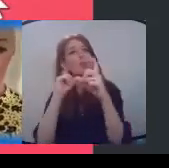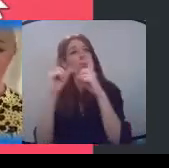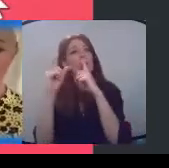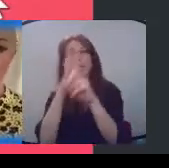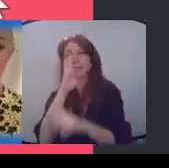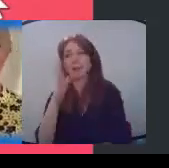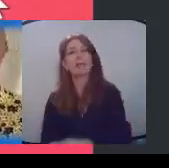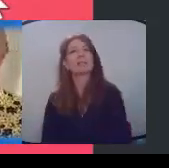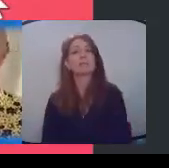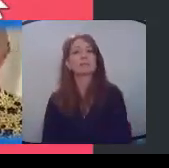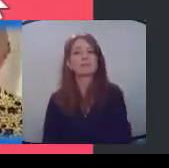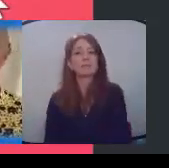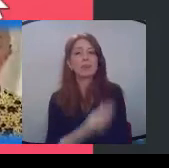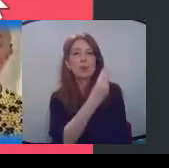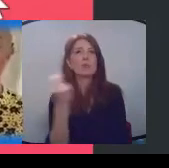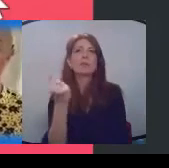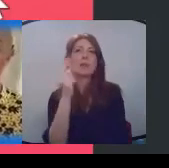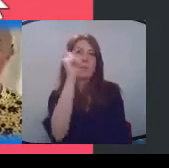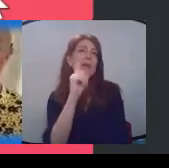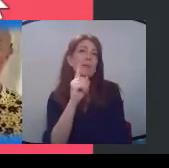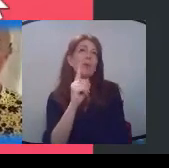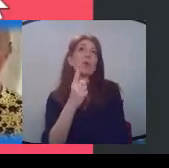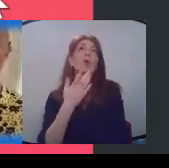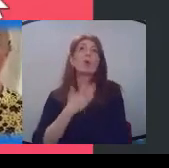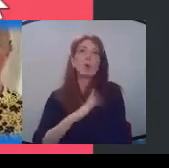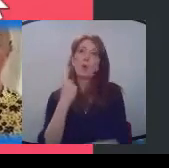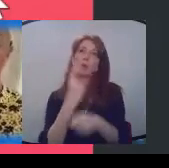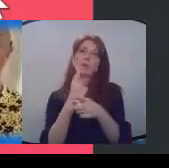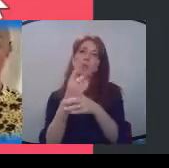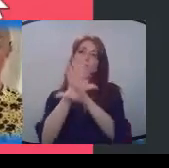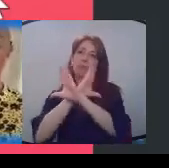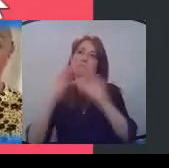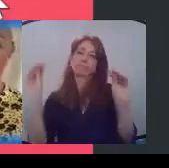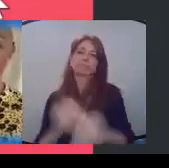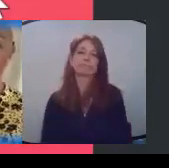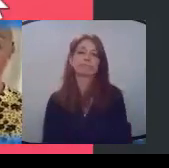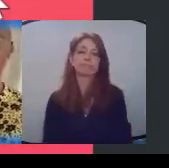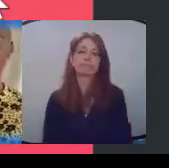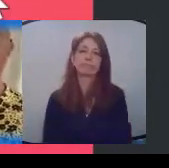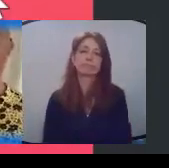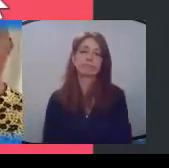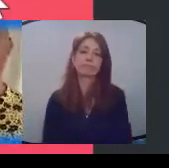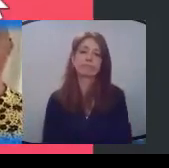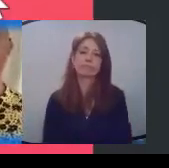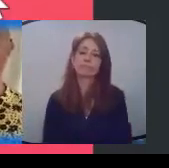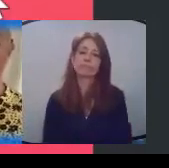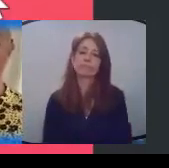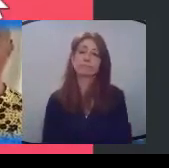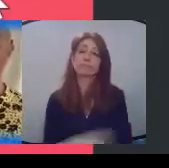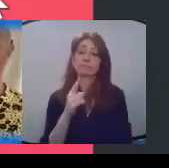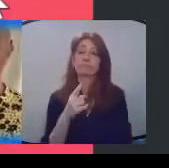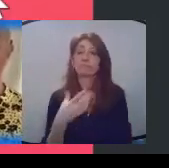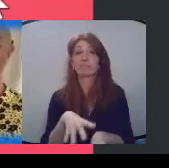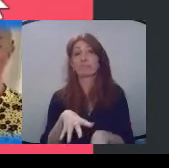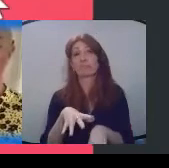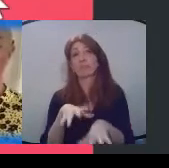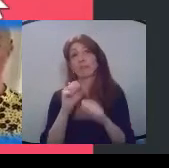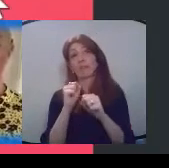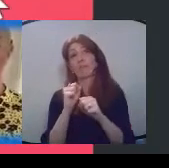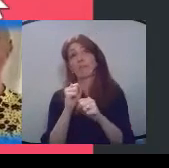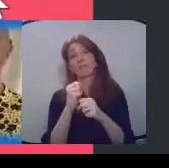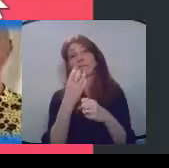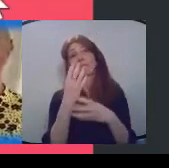just the people that you're keen on speaking to or passing on a message. So we essentially have four key